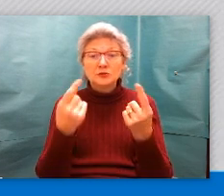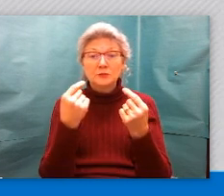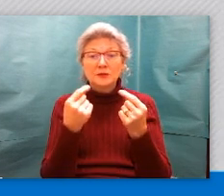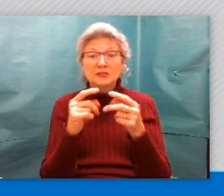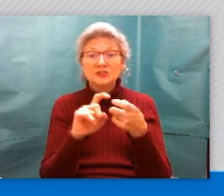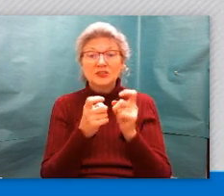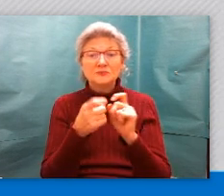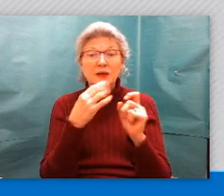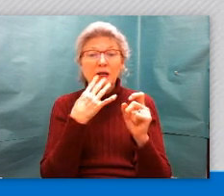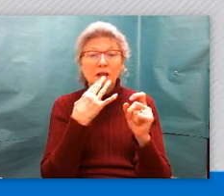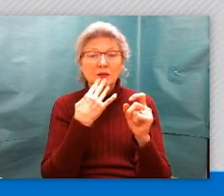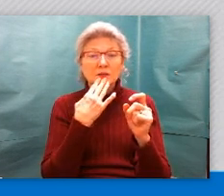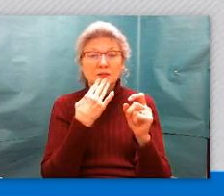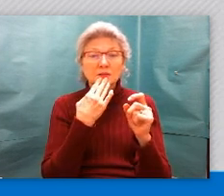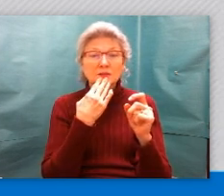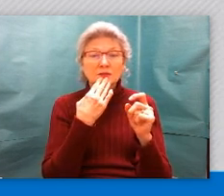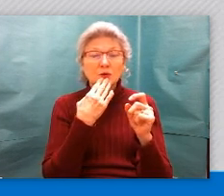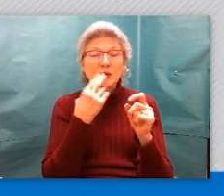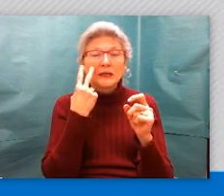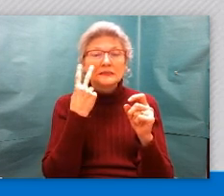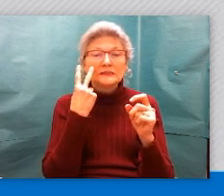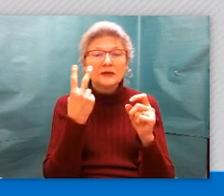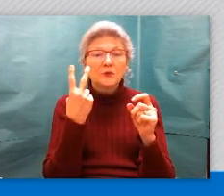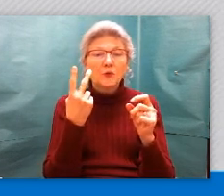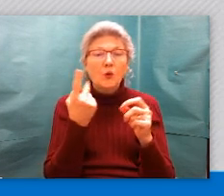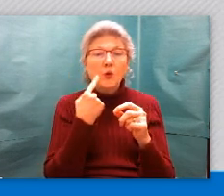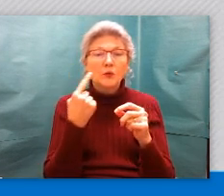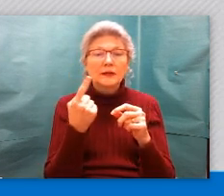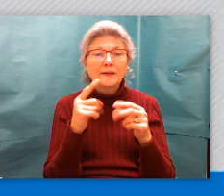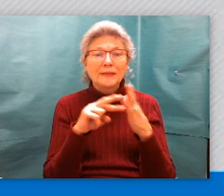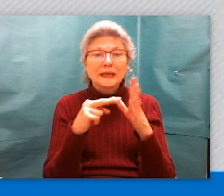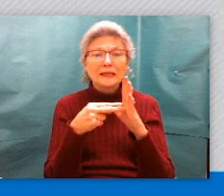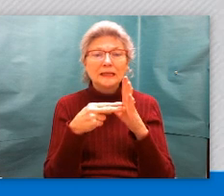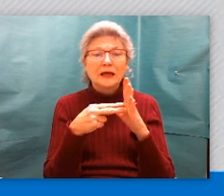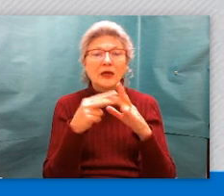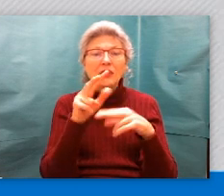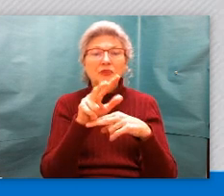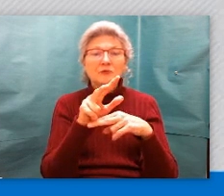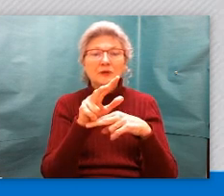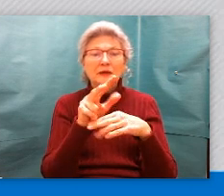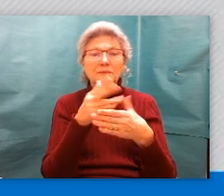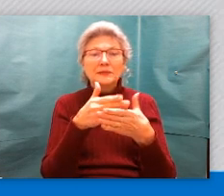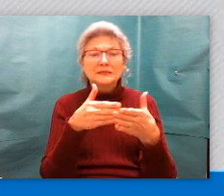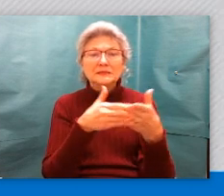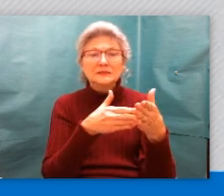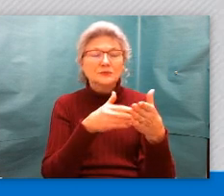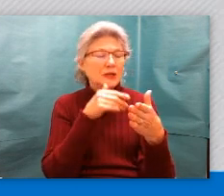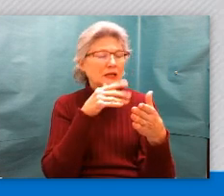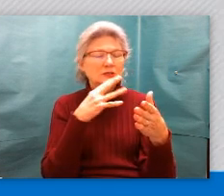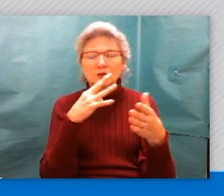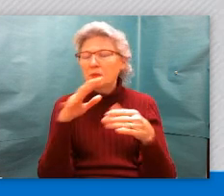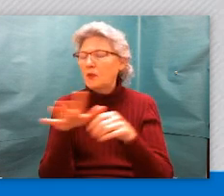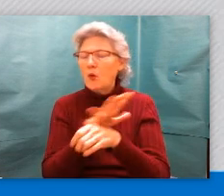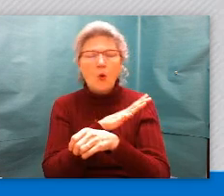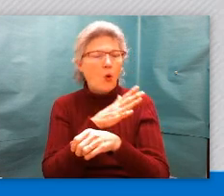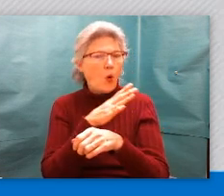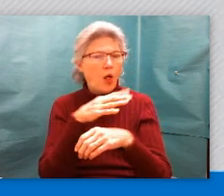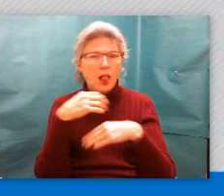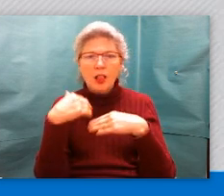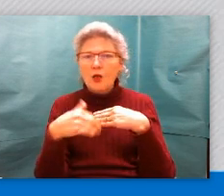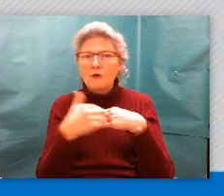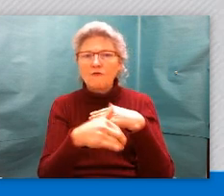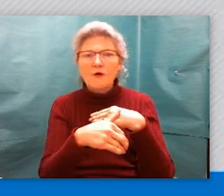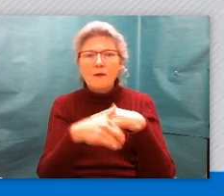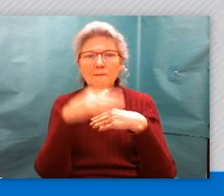to change my color so that we can see that we're just talking about 3 of these pieces. So we're not talking about the whole thing.